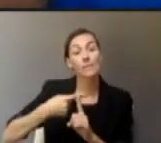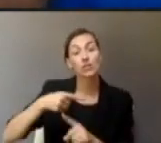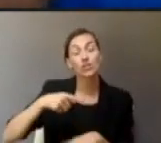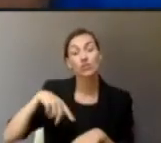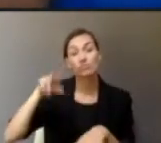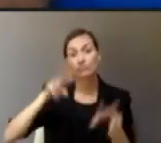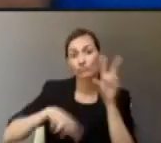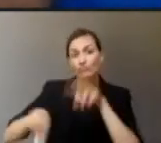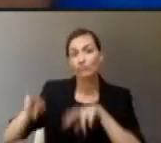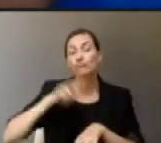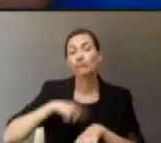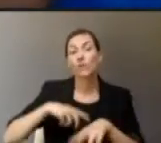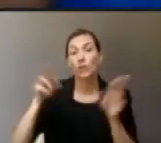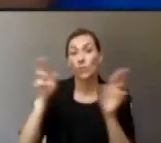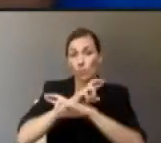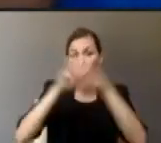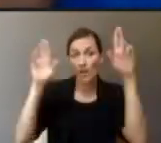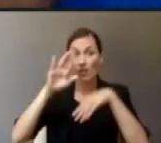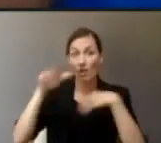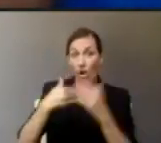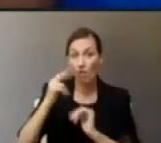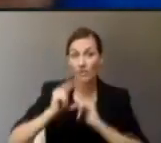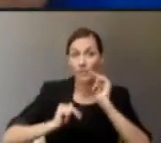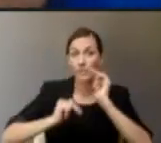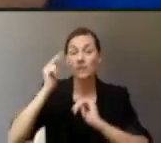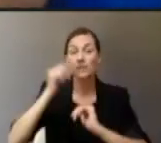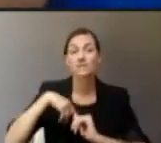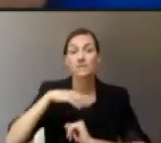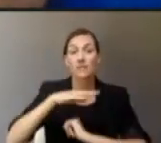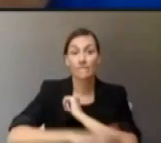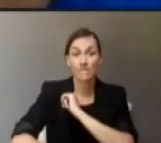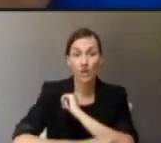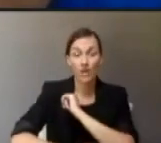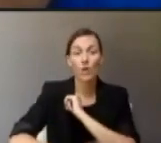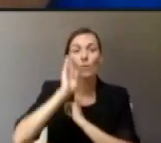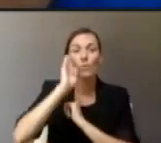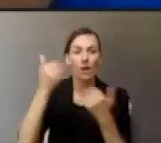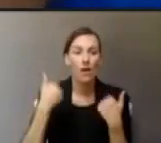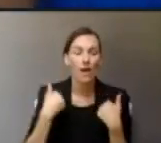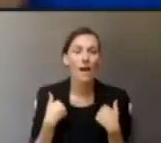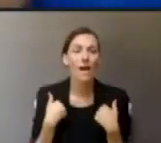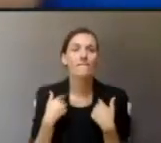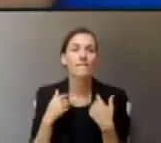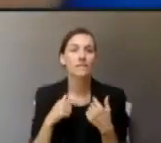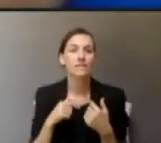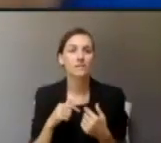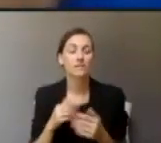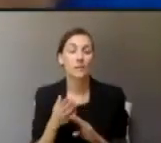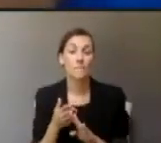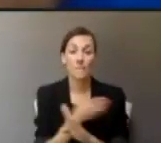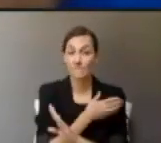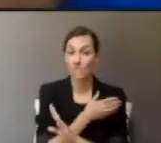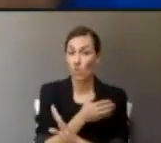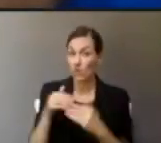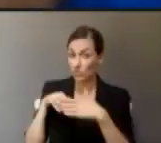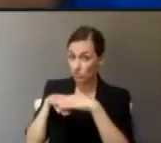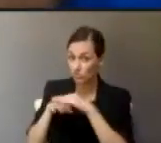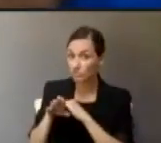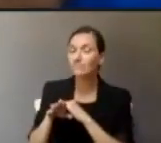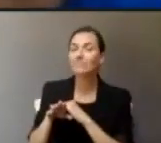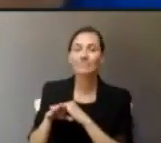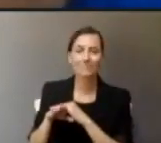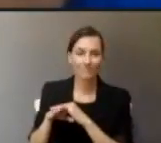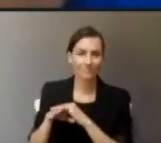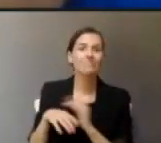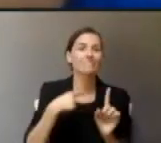buildings now. Will be all of our buildings come fall engagement, where before you can enter the building, your temperature is